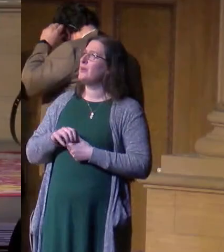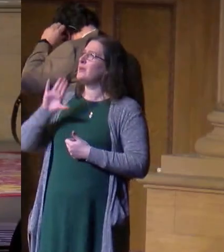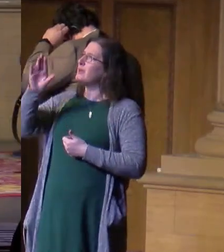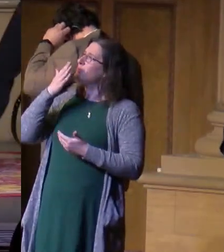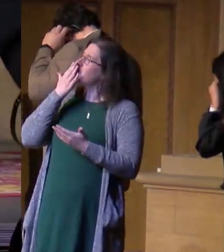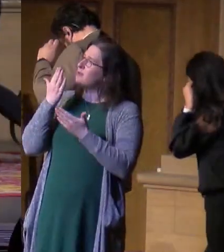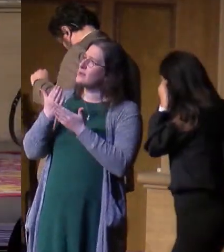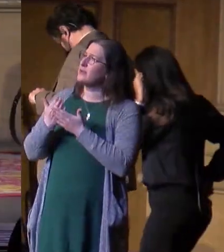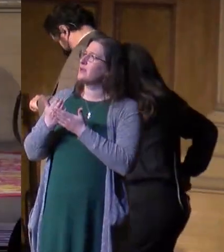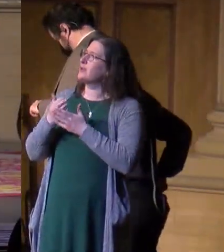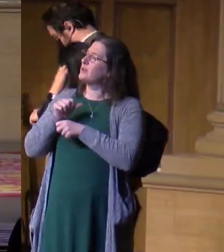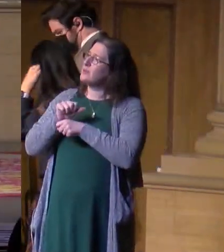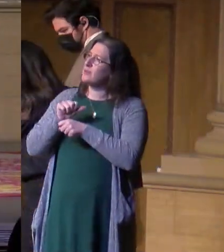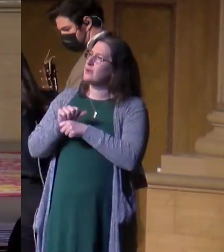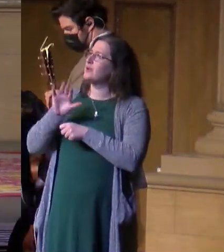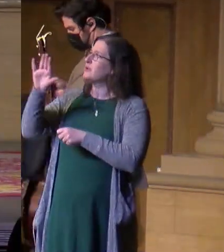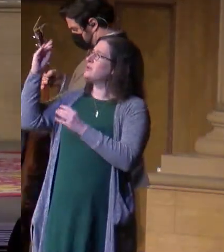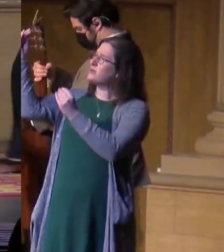grace.